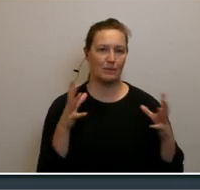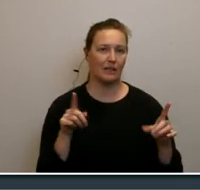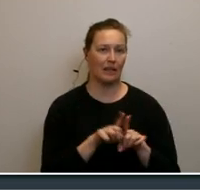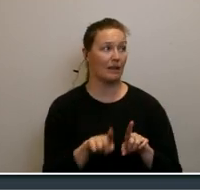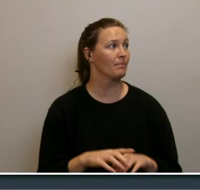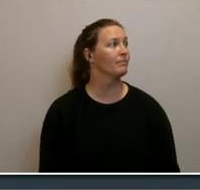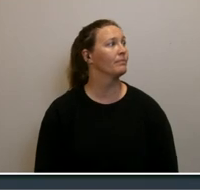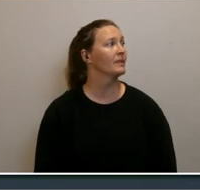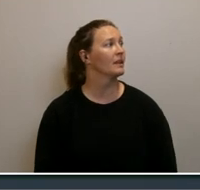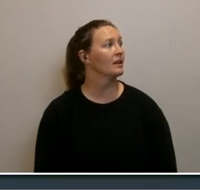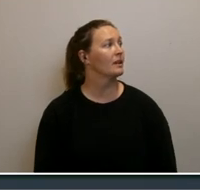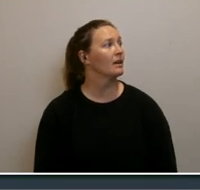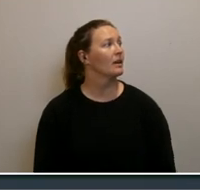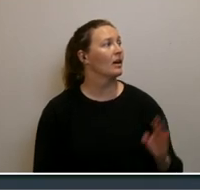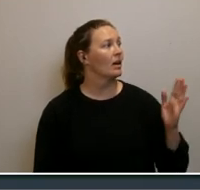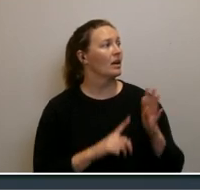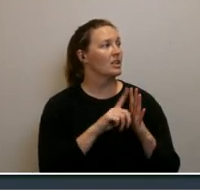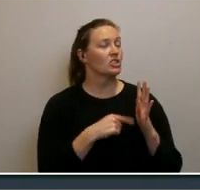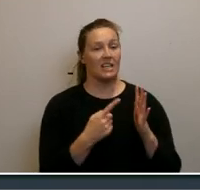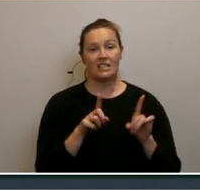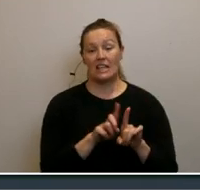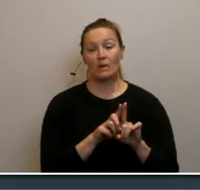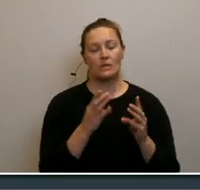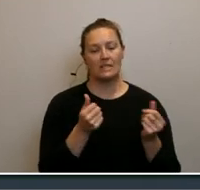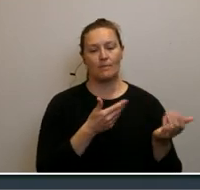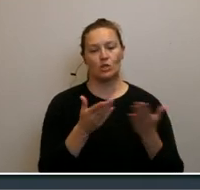is. Okay? Also currently can't